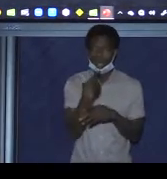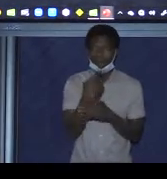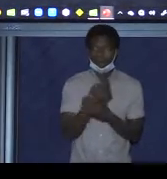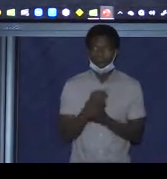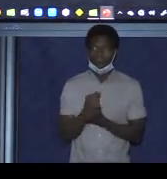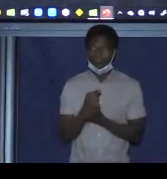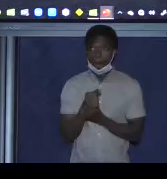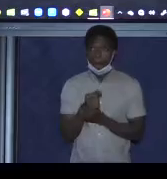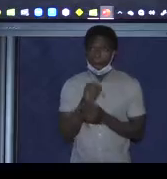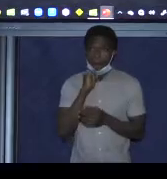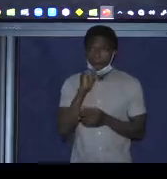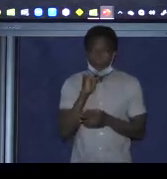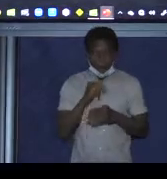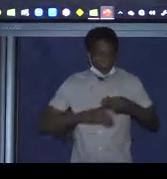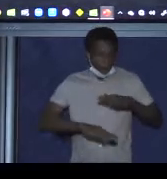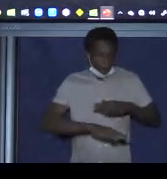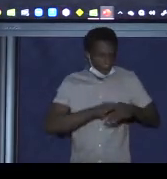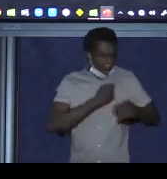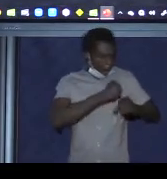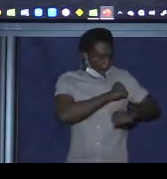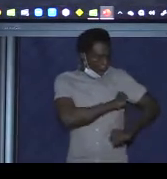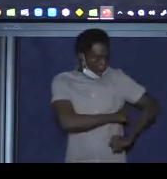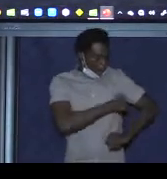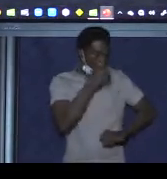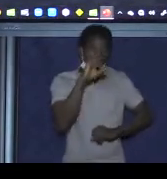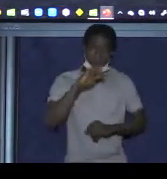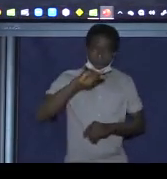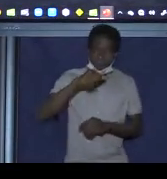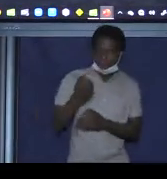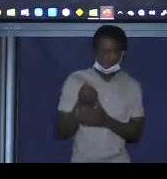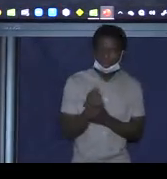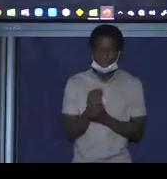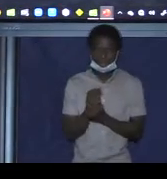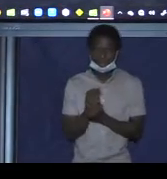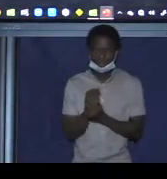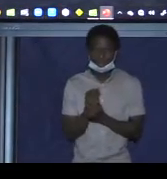who is under the protection of another?